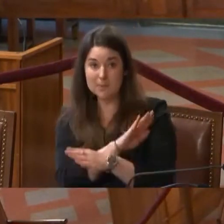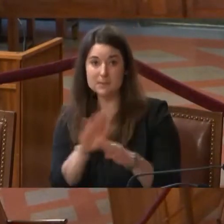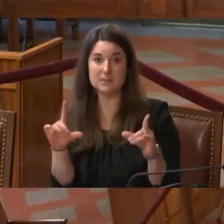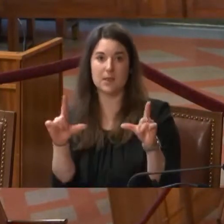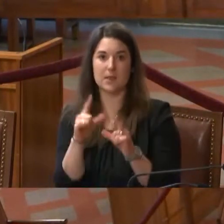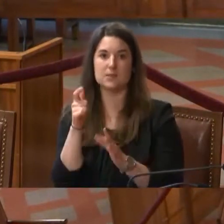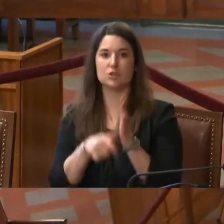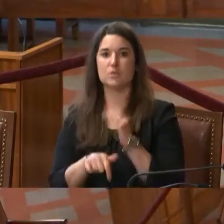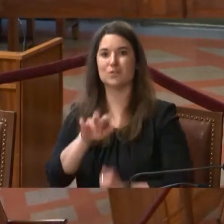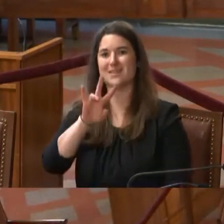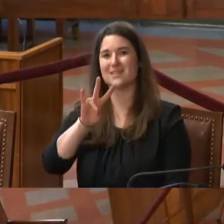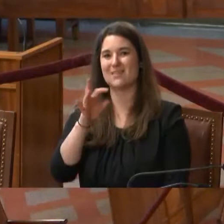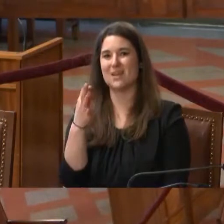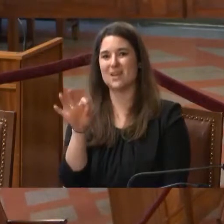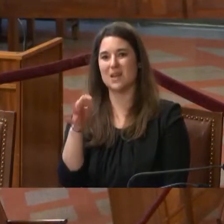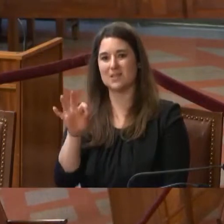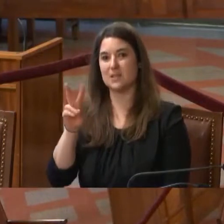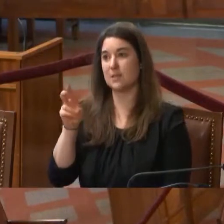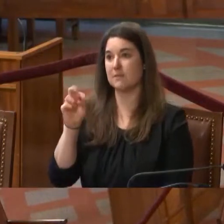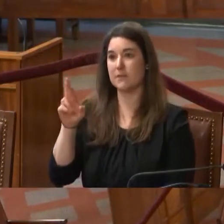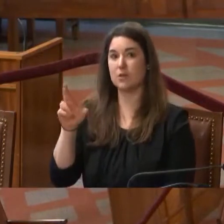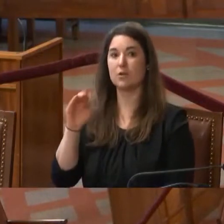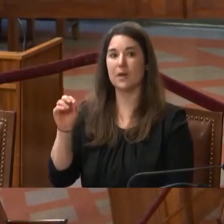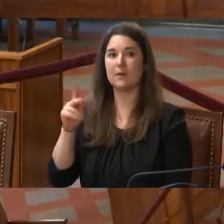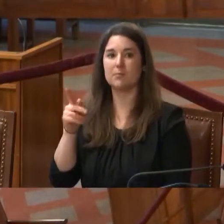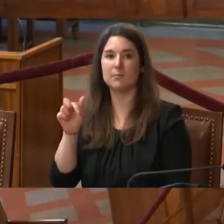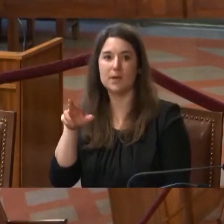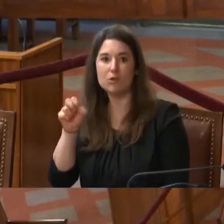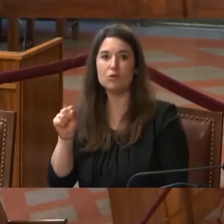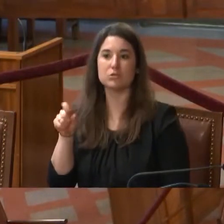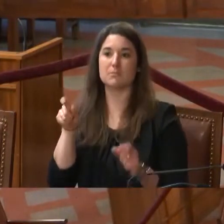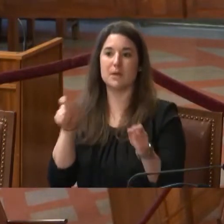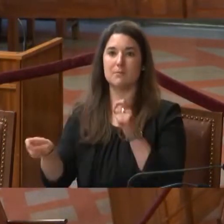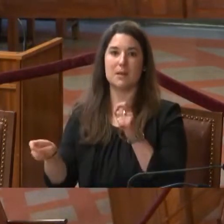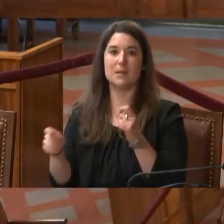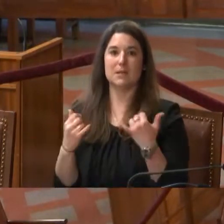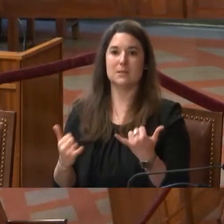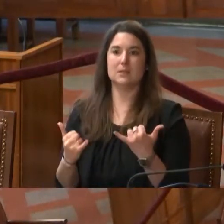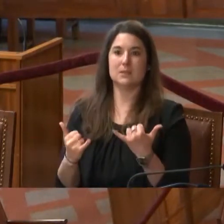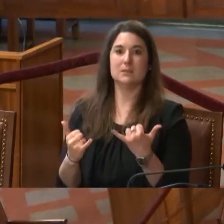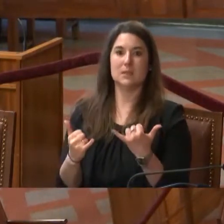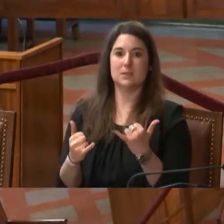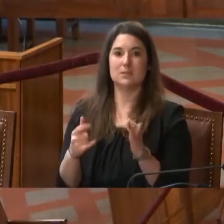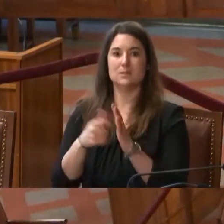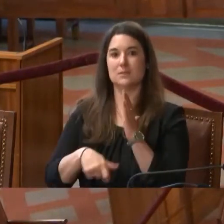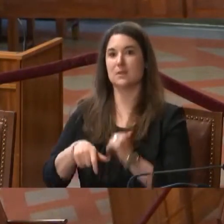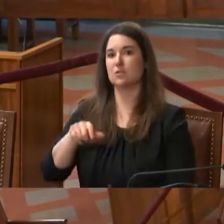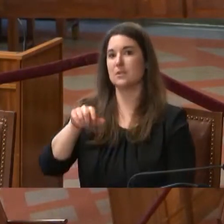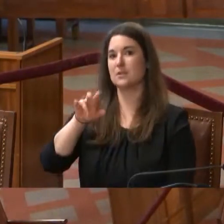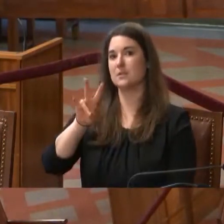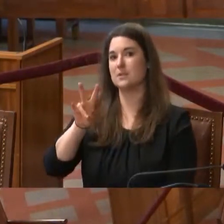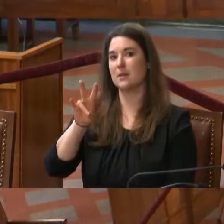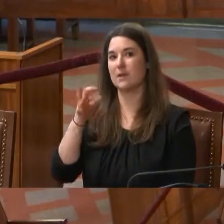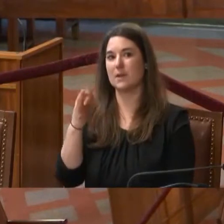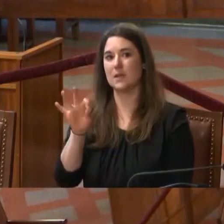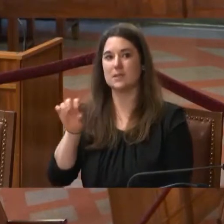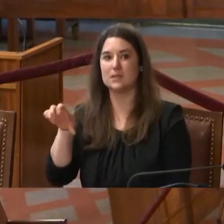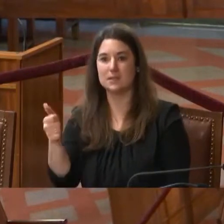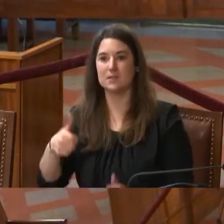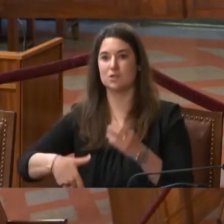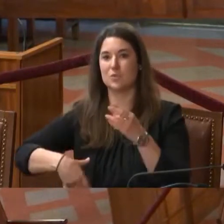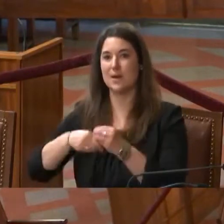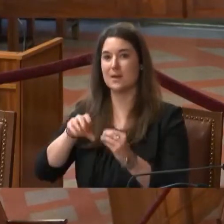Chapter 719, Vendors and Peddlers, by amending the existing language of Section 71910 to